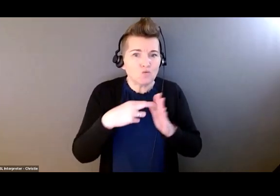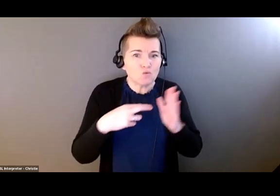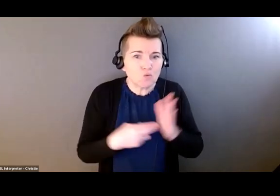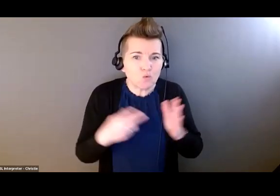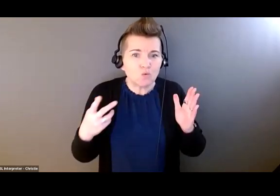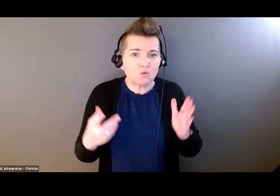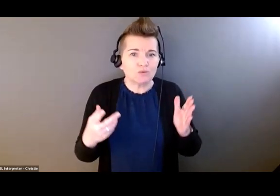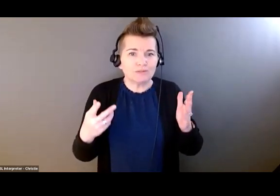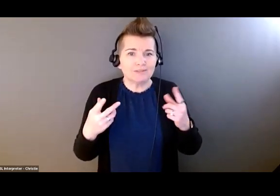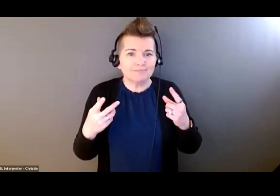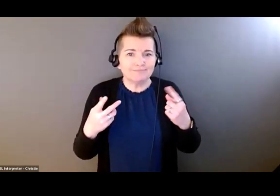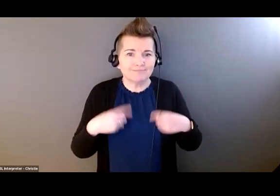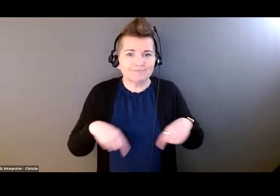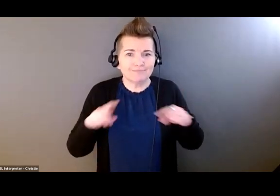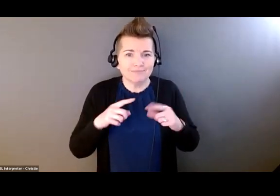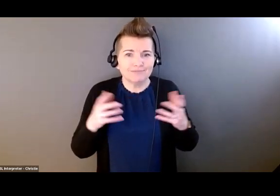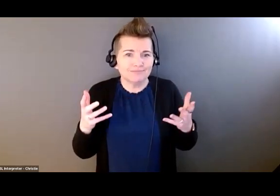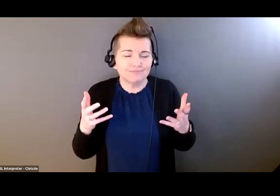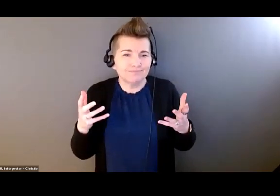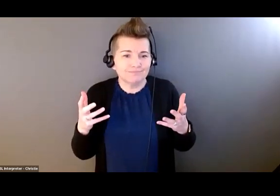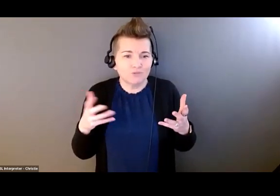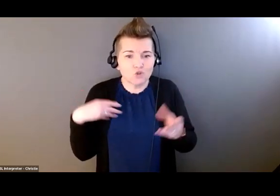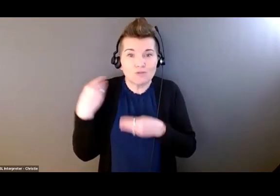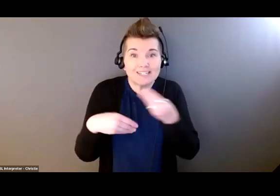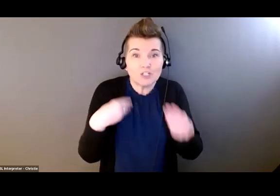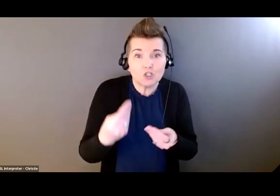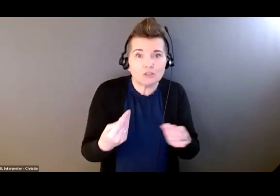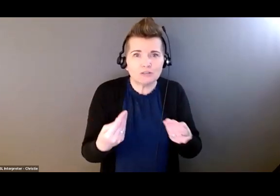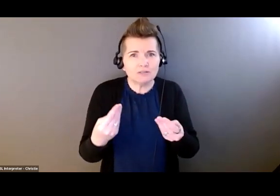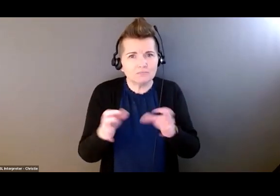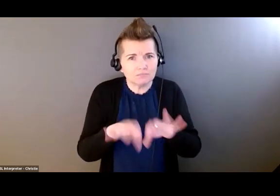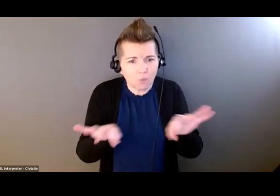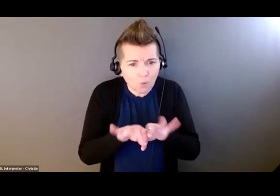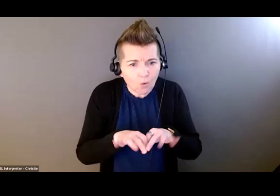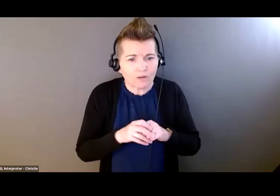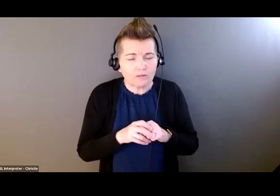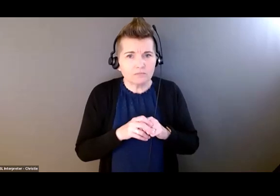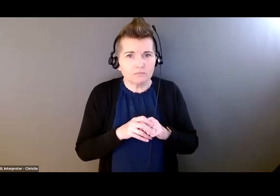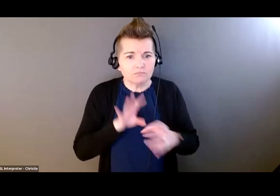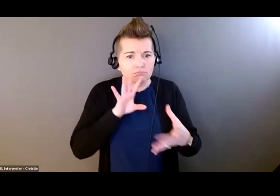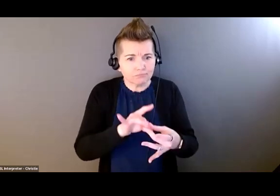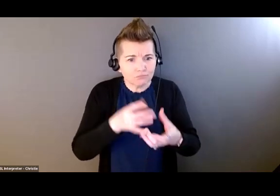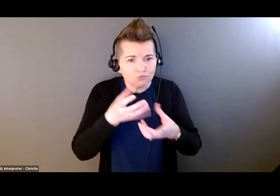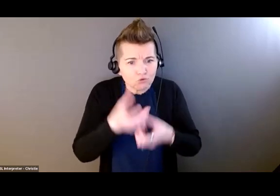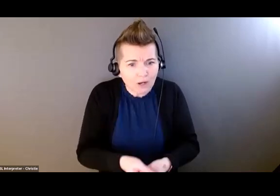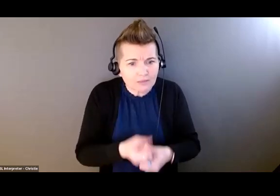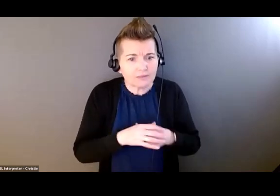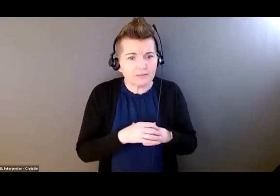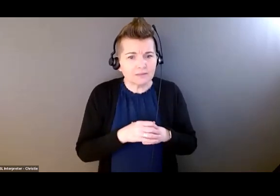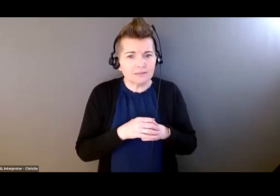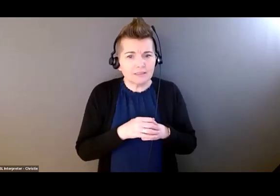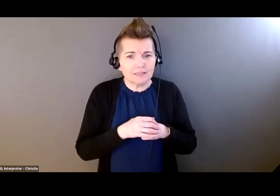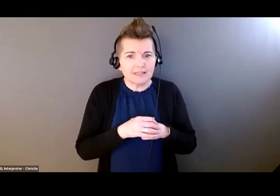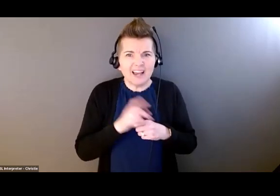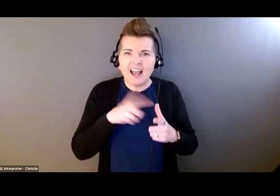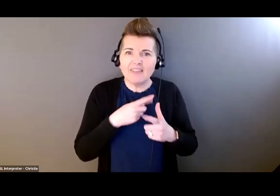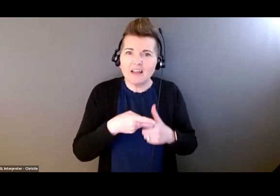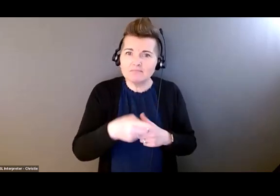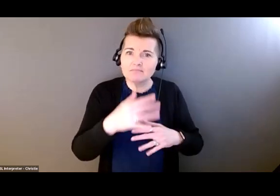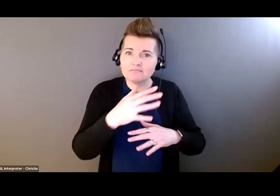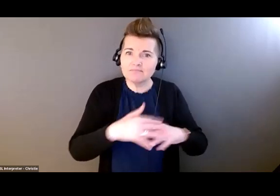Which rules protect residents, which are just habit. Our staff carry deep emotional weight. They build